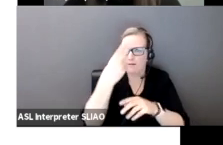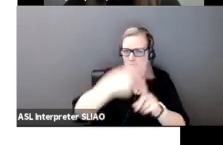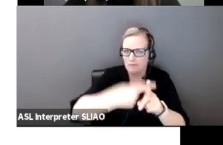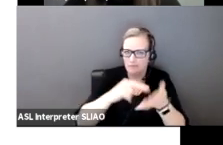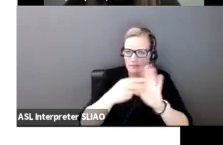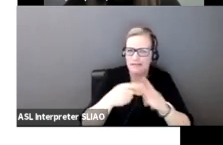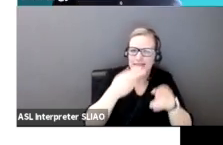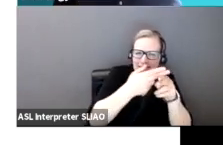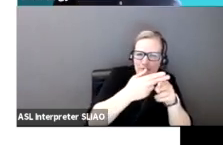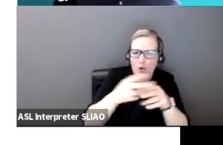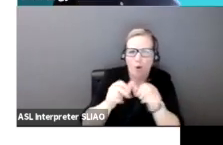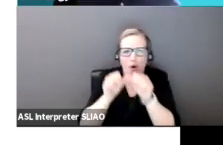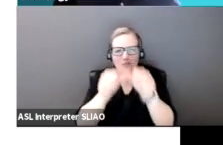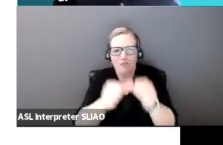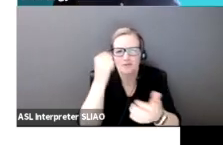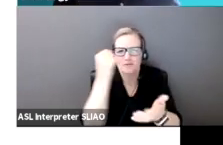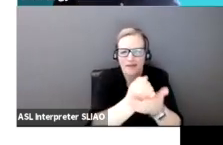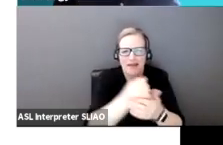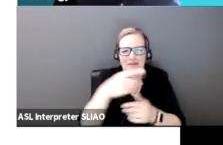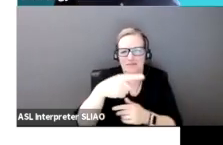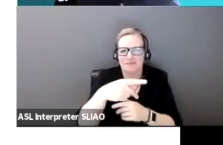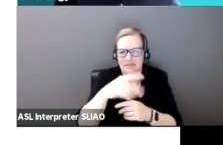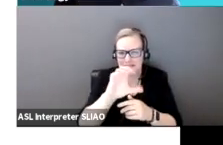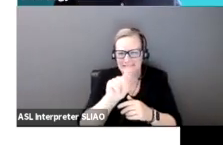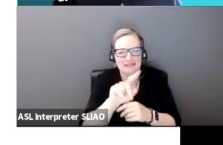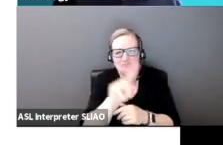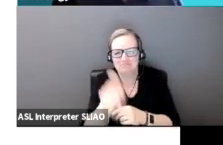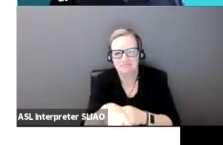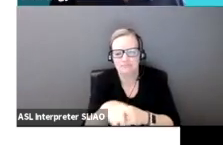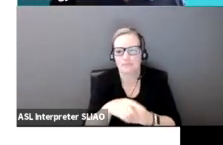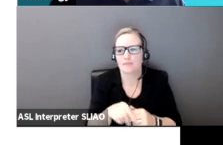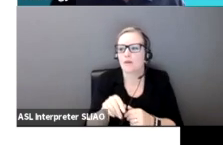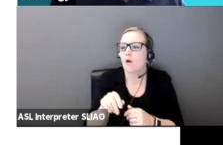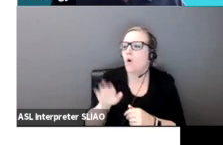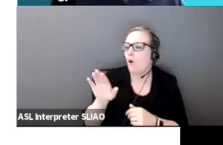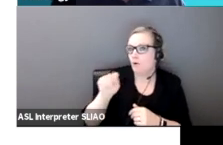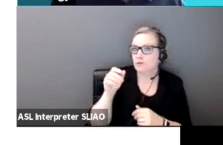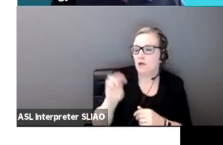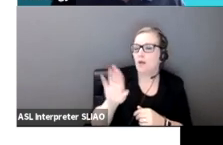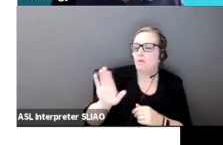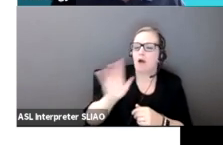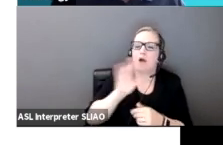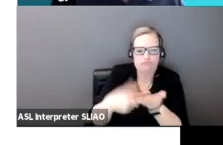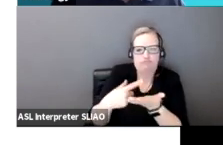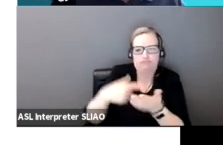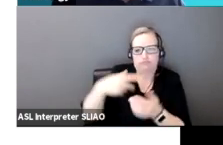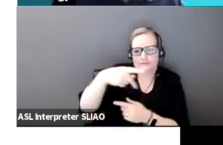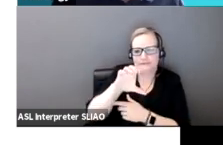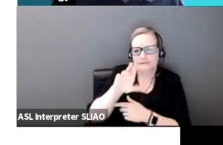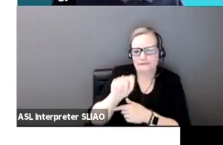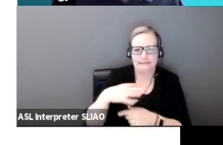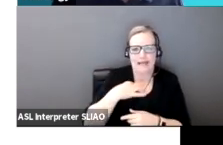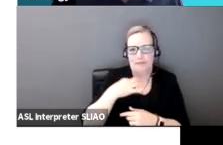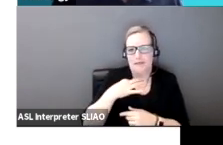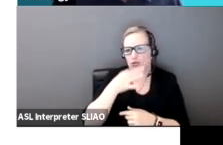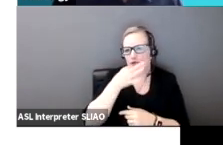So we'll talk about the PCT shortly. a PCT application, maybe